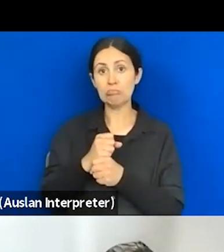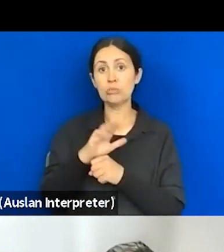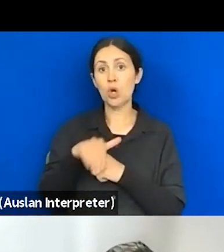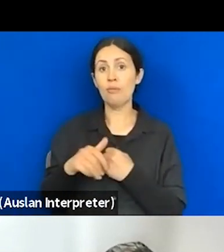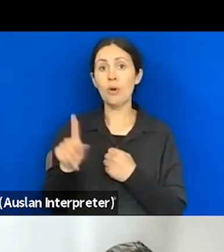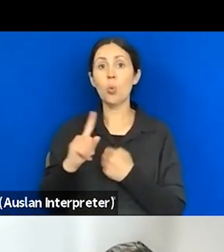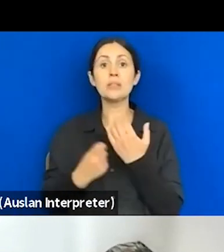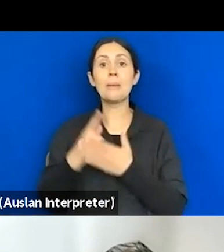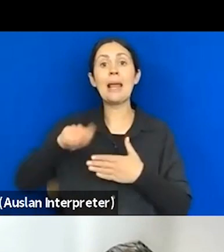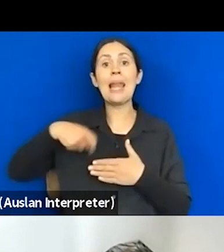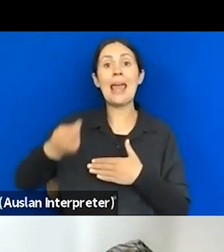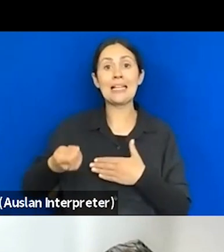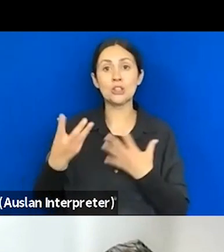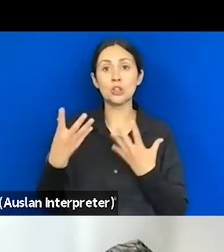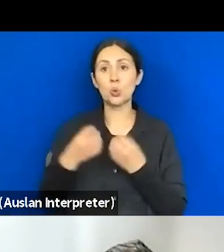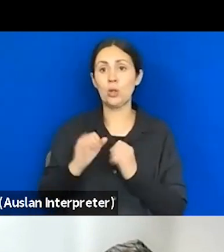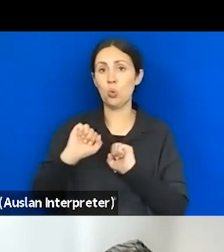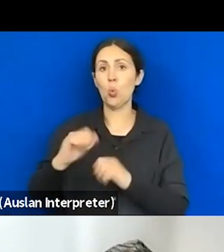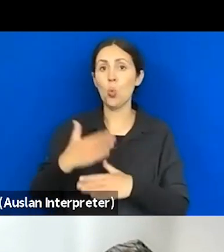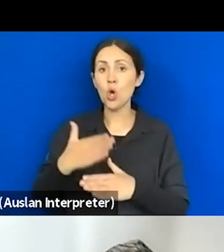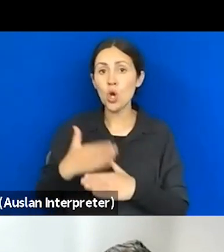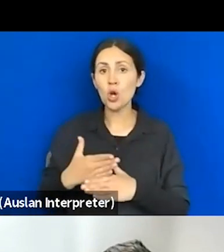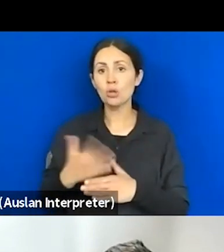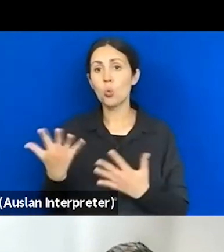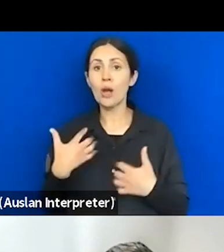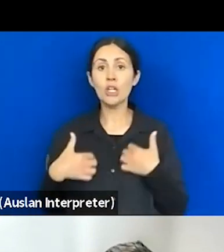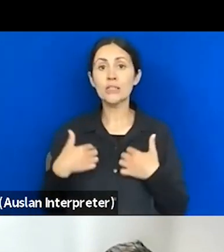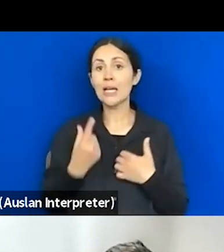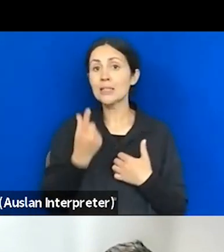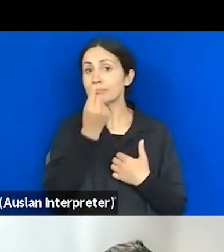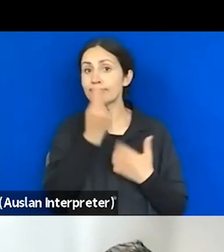going next with some of these work and where the exciting potentials are.